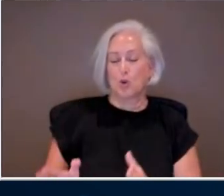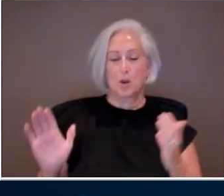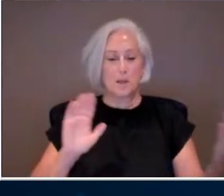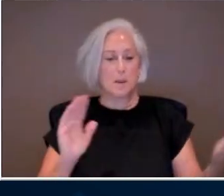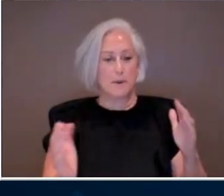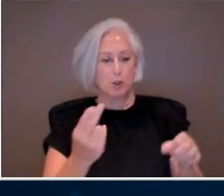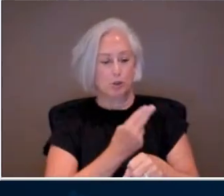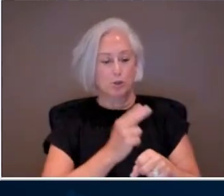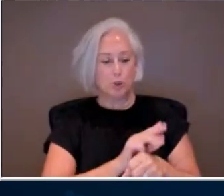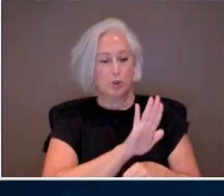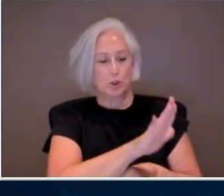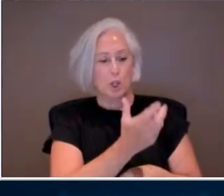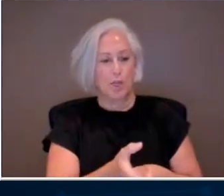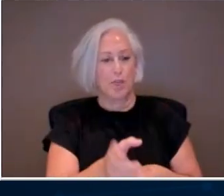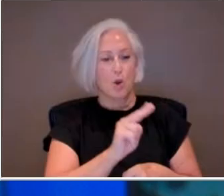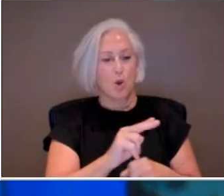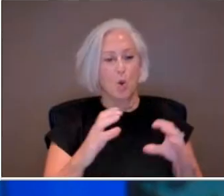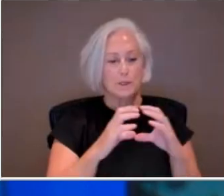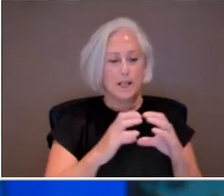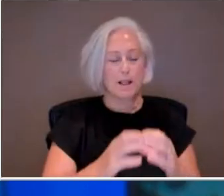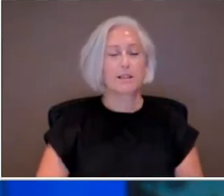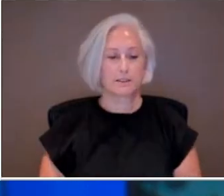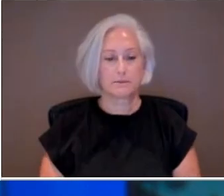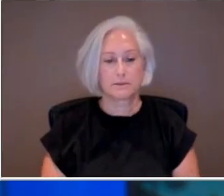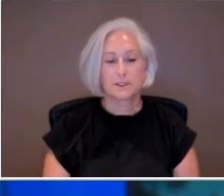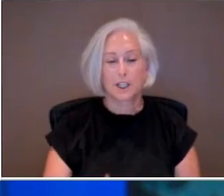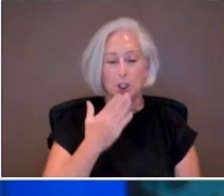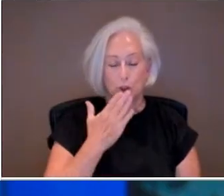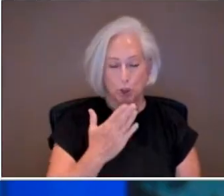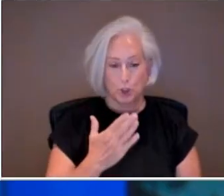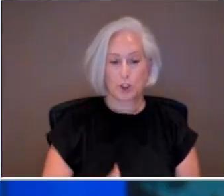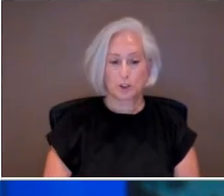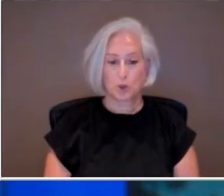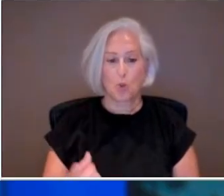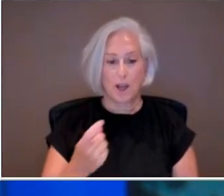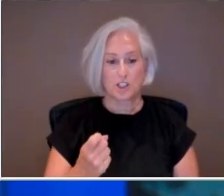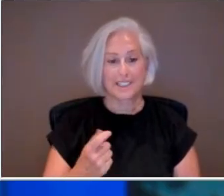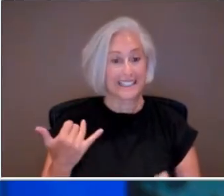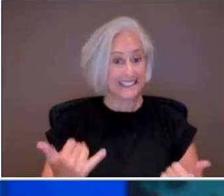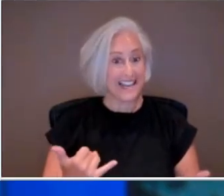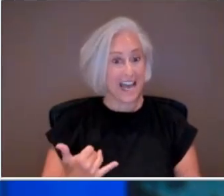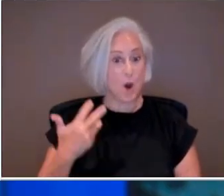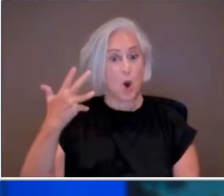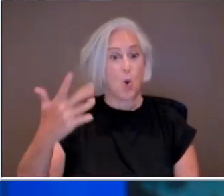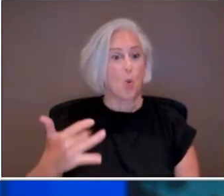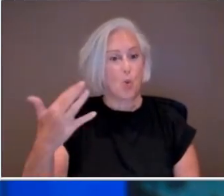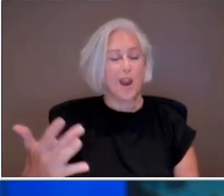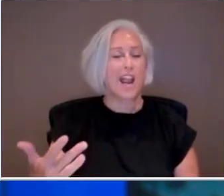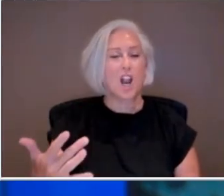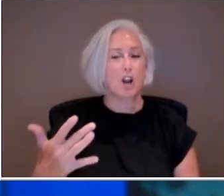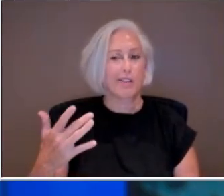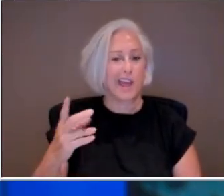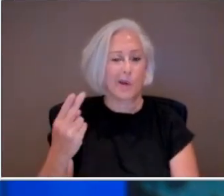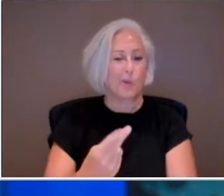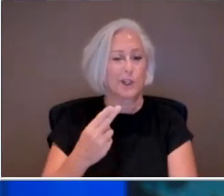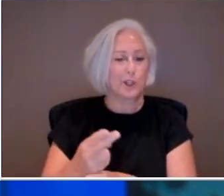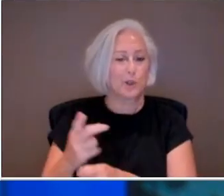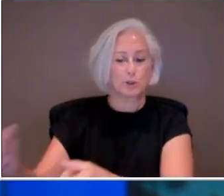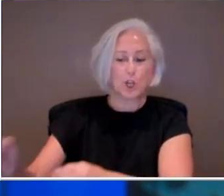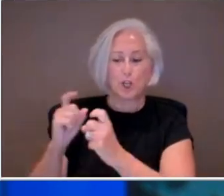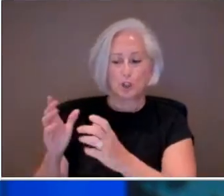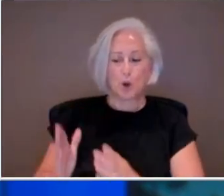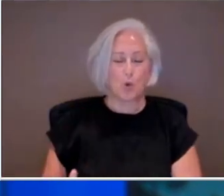yeah, that's a great question. I think for myeloma, it's now rare that we care about donors. We have really great drugs and,